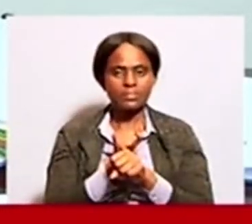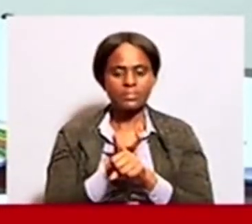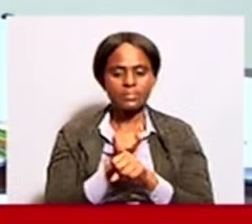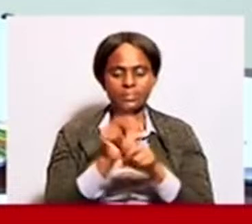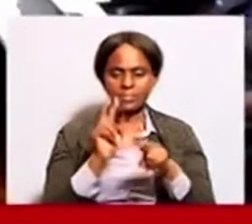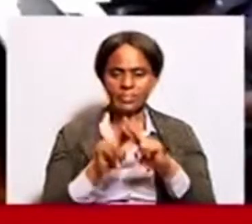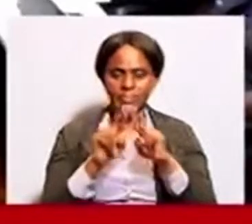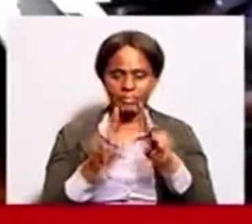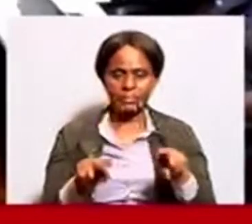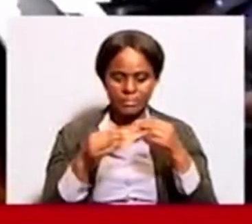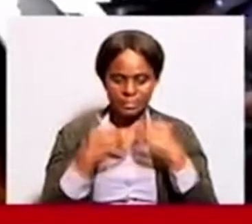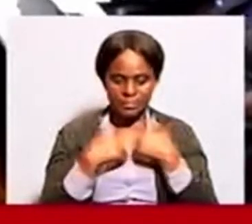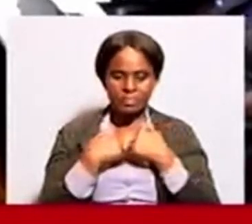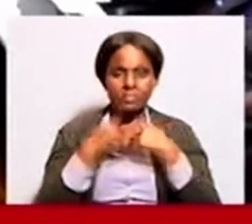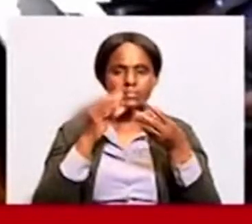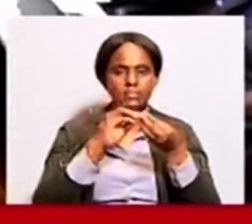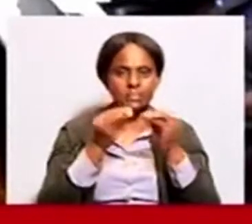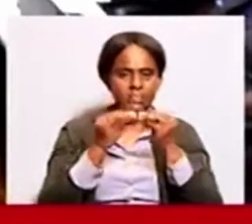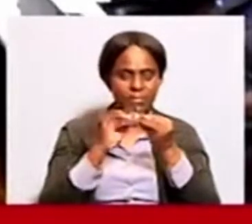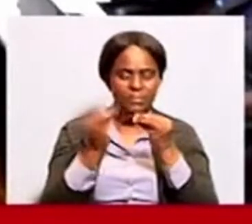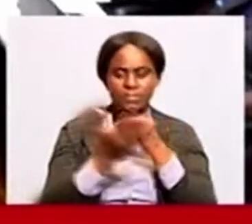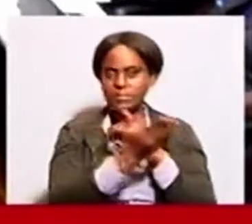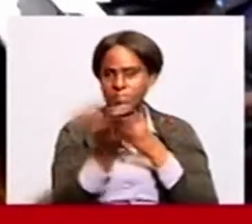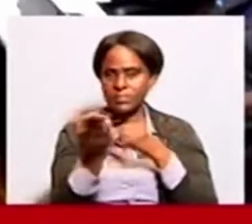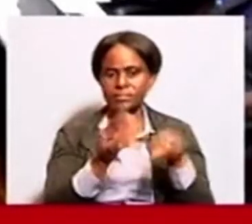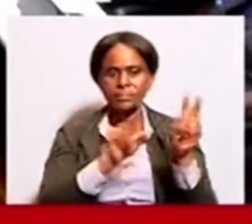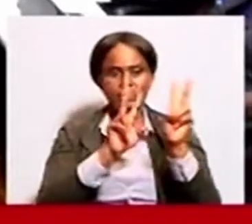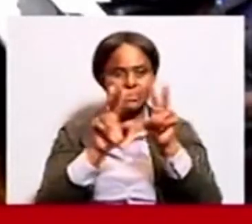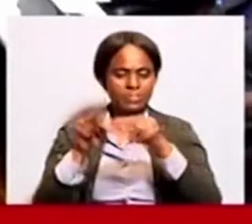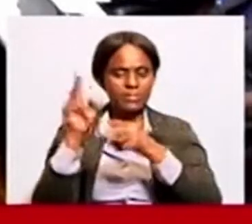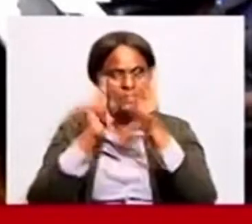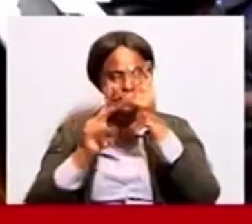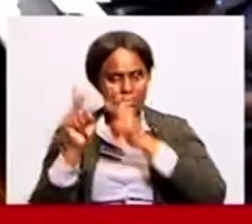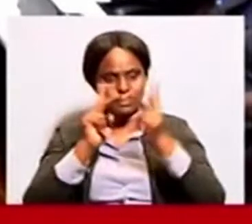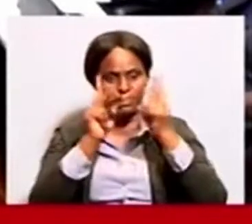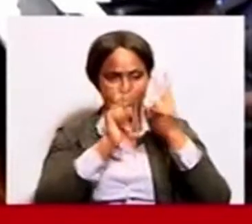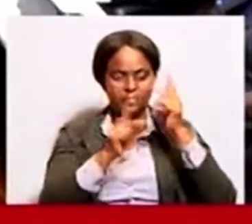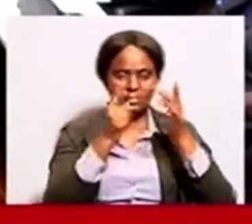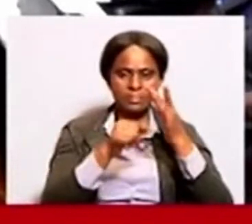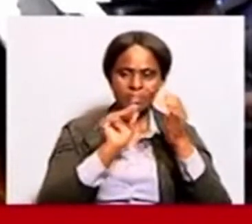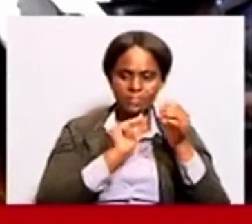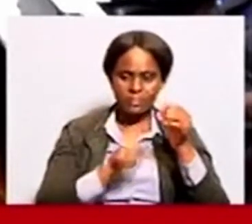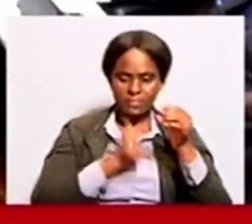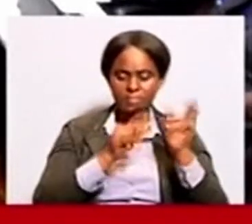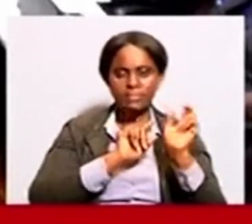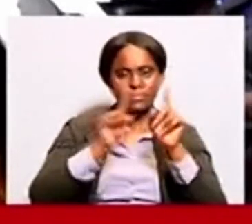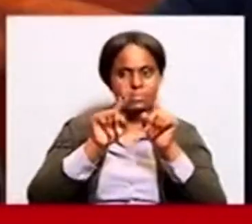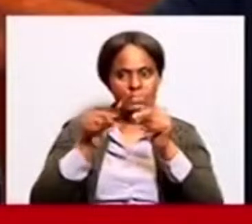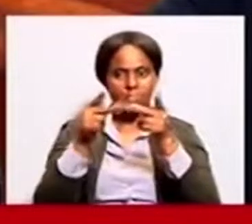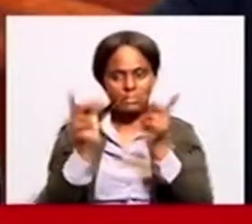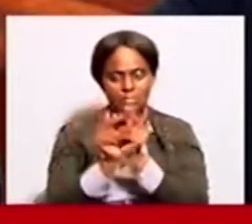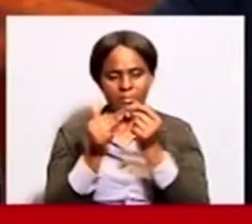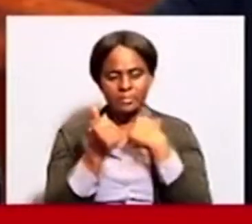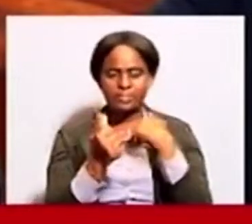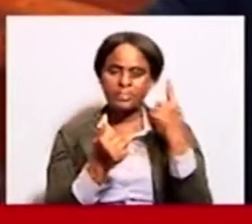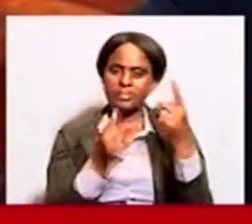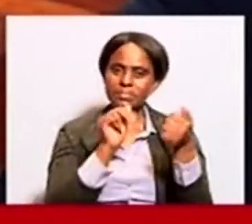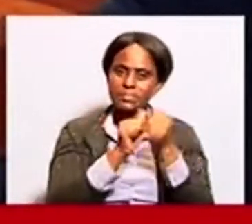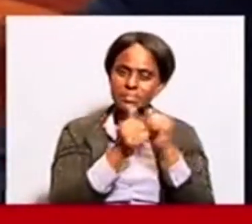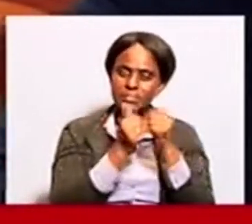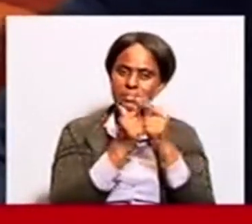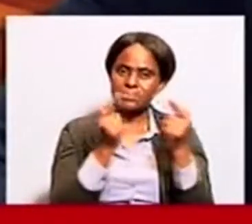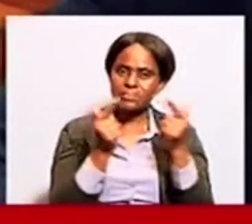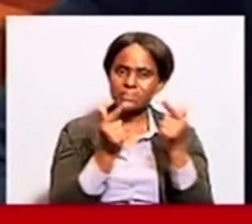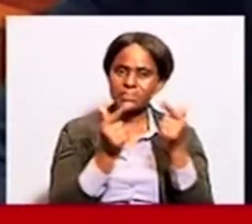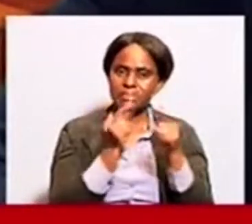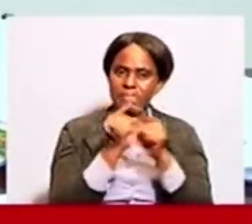Chair, there were a number of monitoring visits that we undertook to the site. There was one major problem with